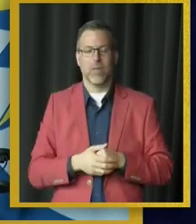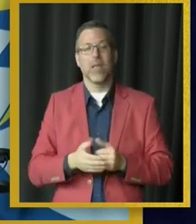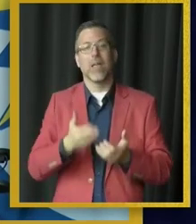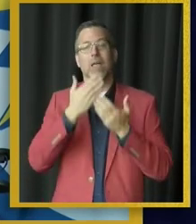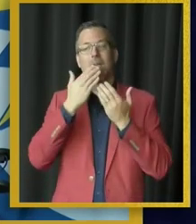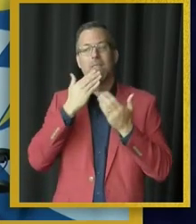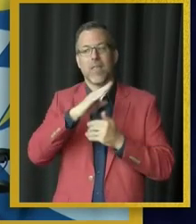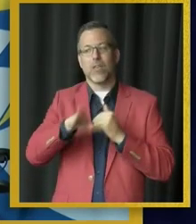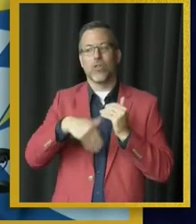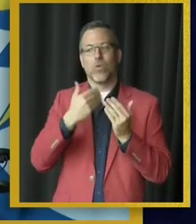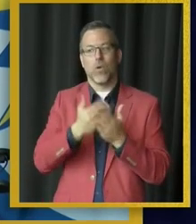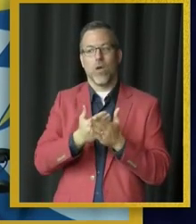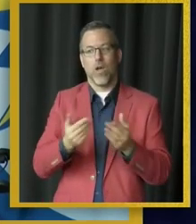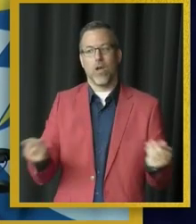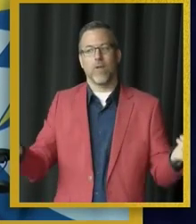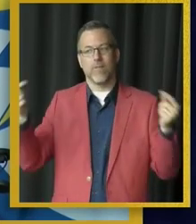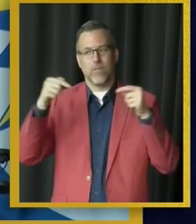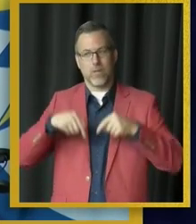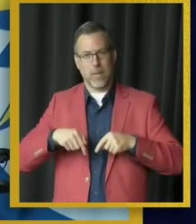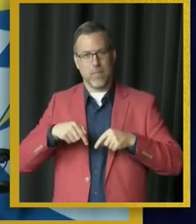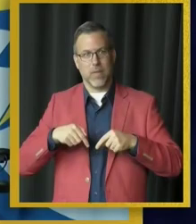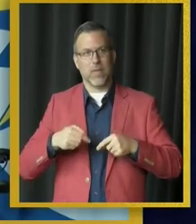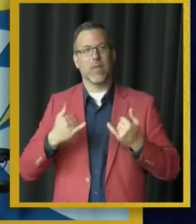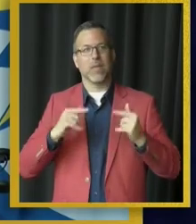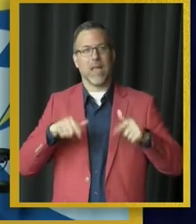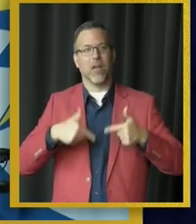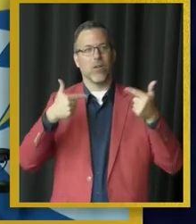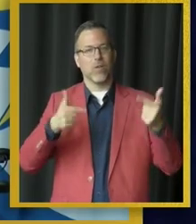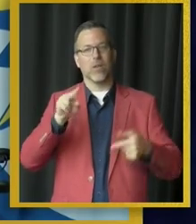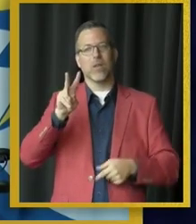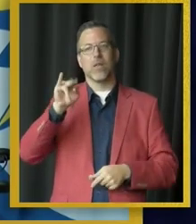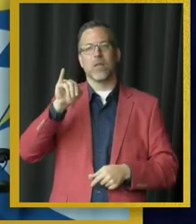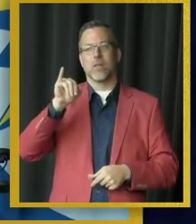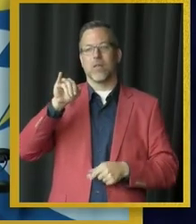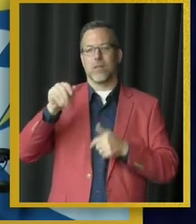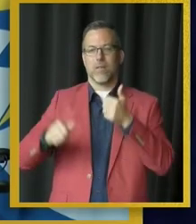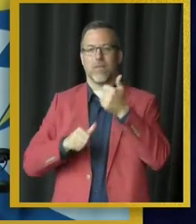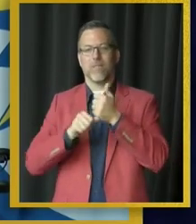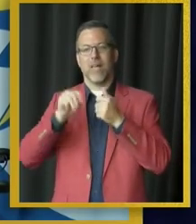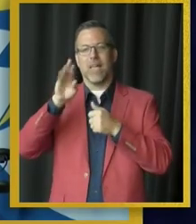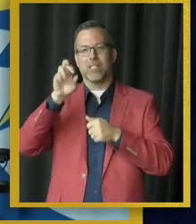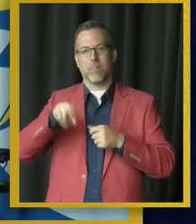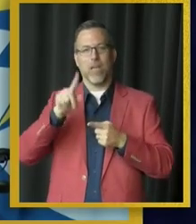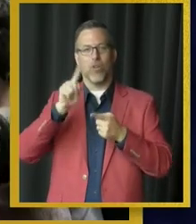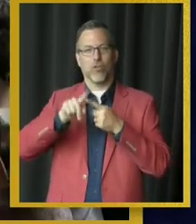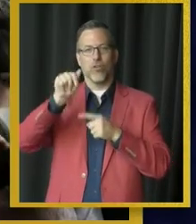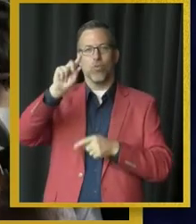you all for being here. Let me turn this over to the Vice Mayor to adjourn our council meeting.